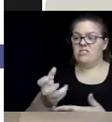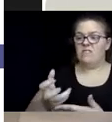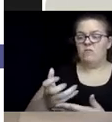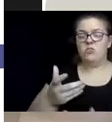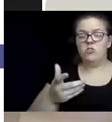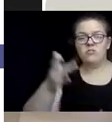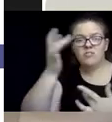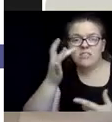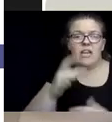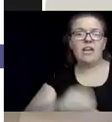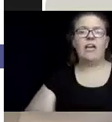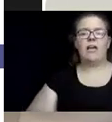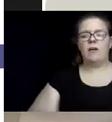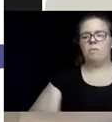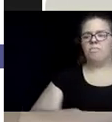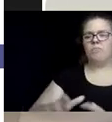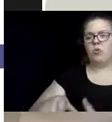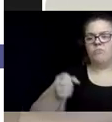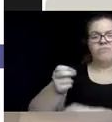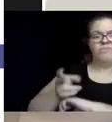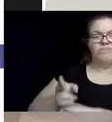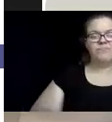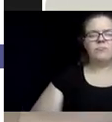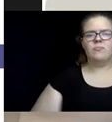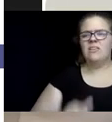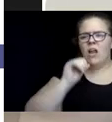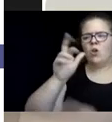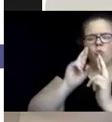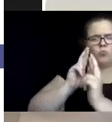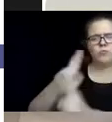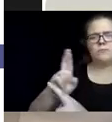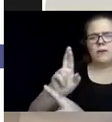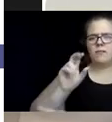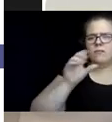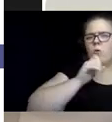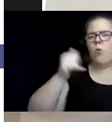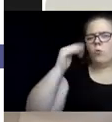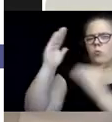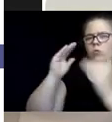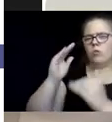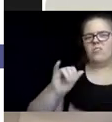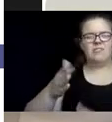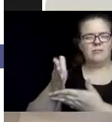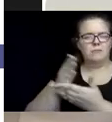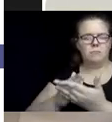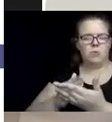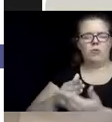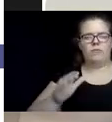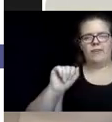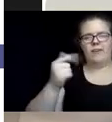payback. And very often, they don't have a whole lot of respect for older adults. That's part of the ageism in our